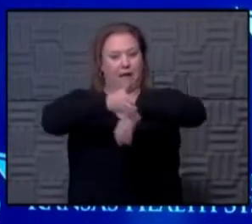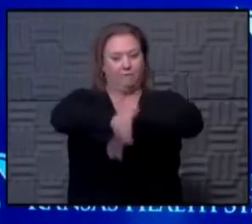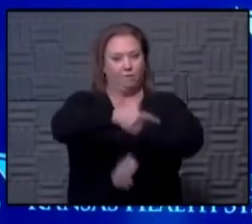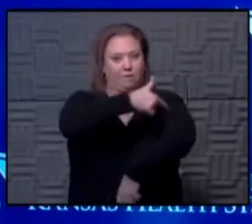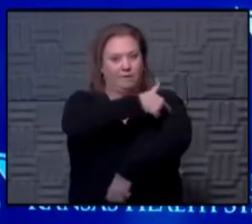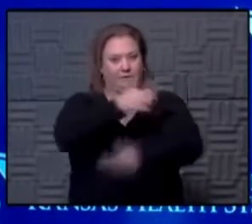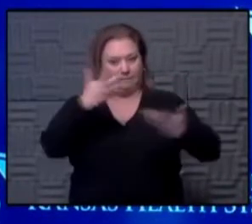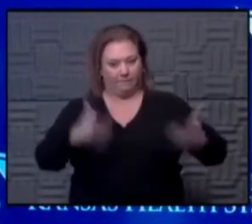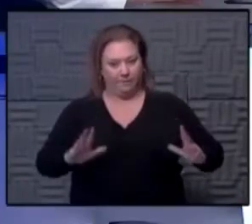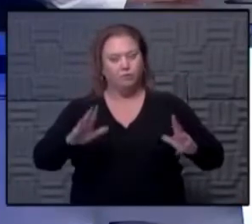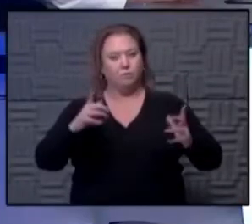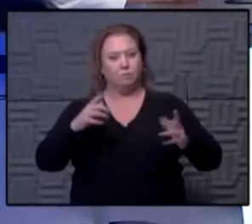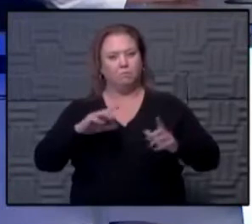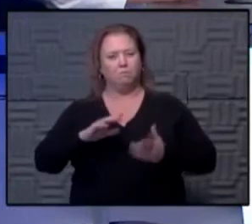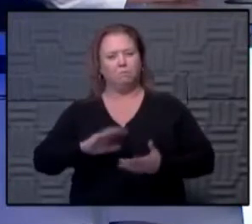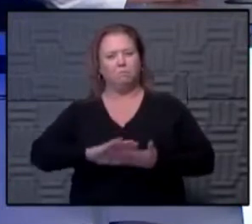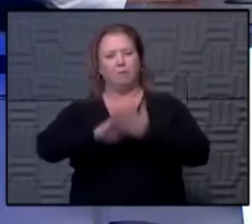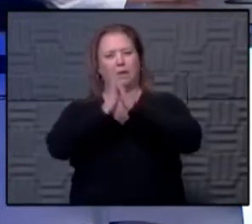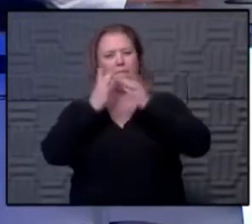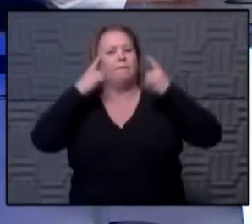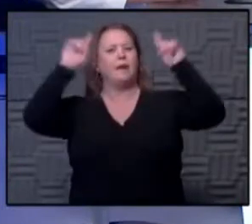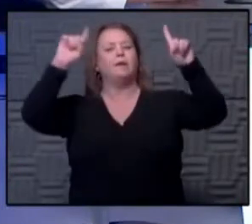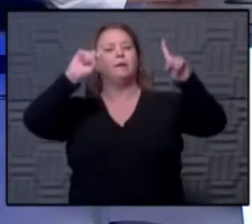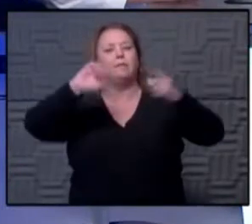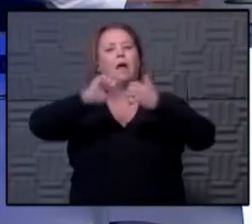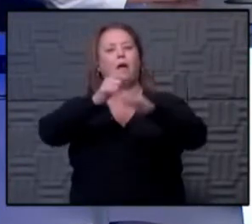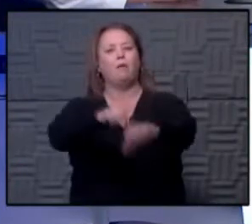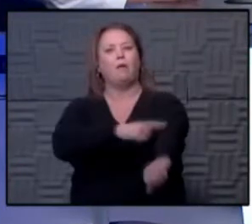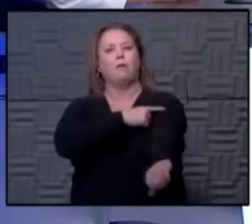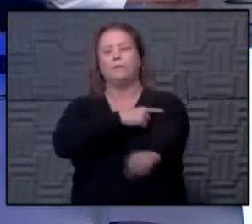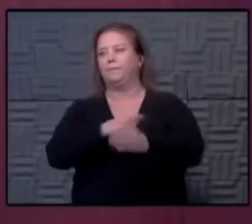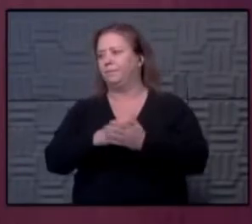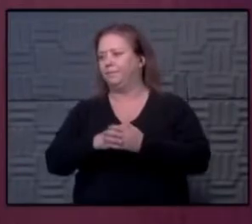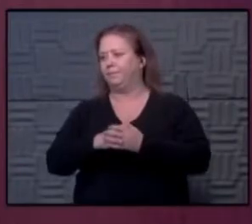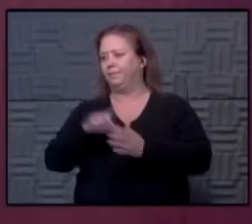to be effective? So I think from what we saw, it's about,